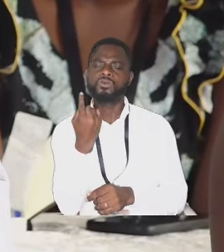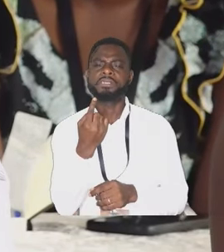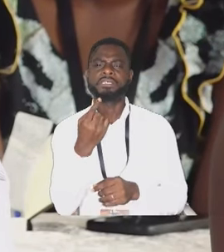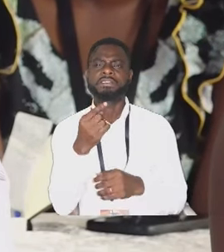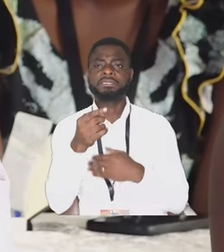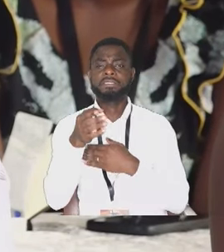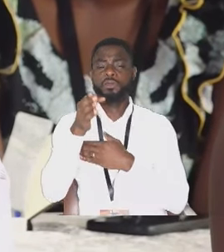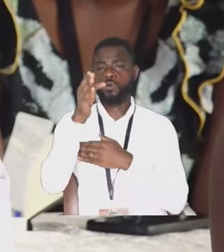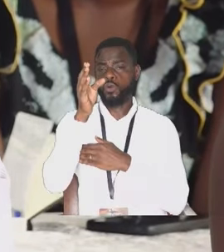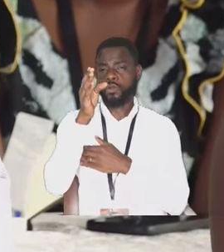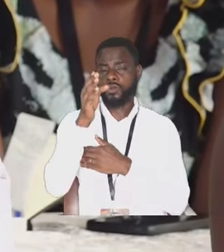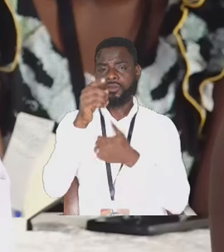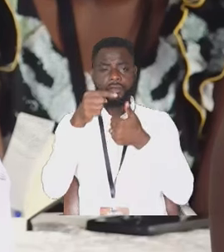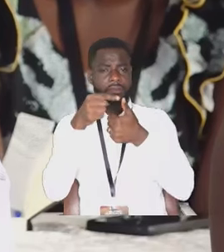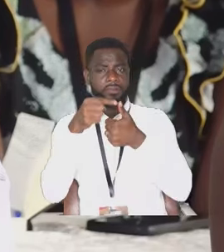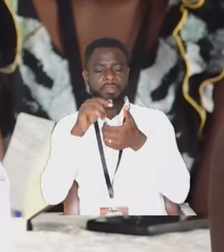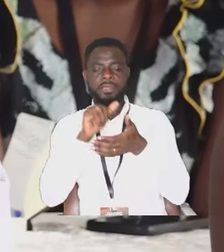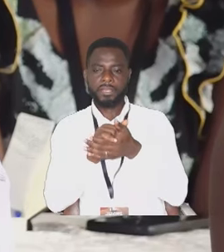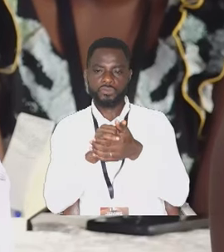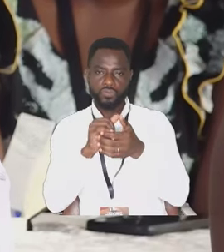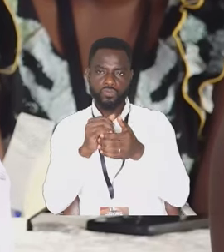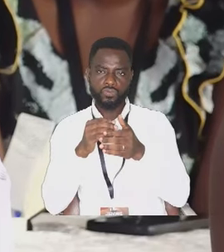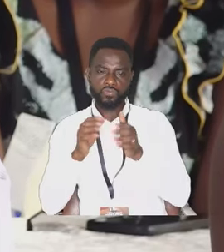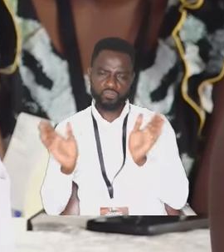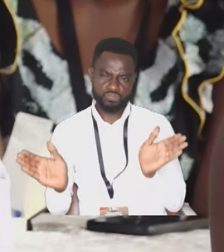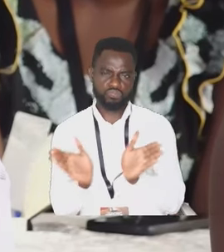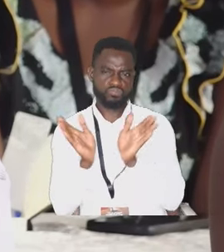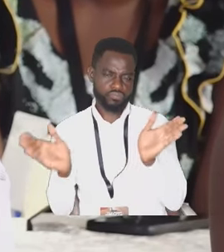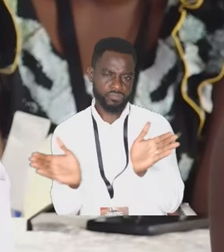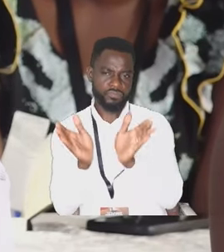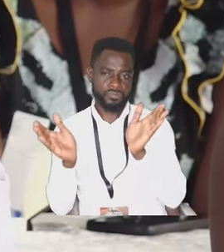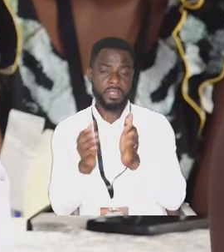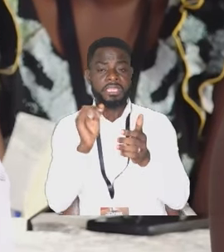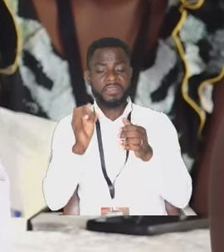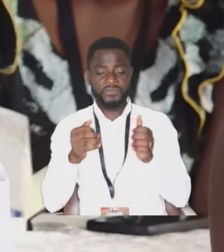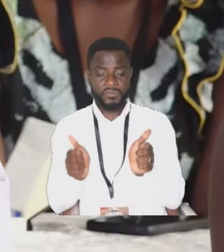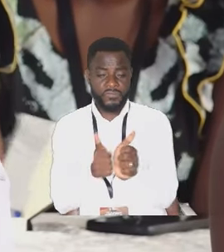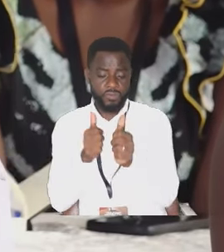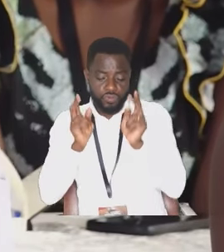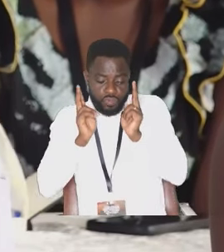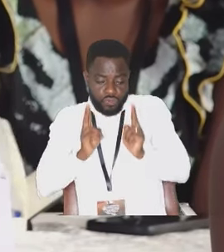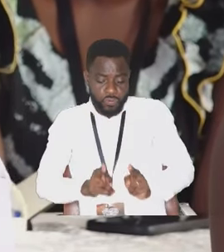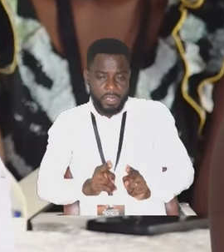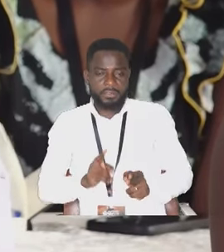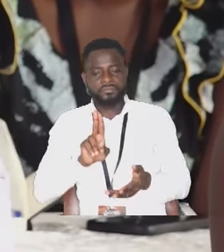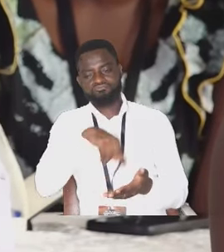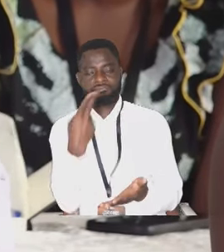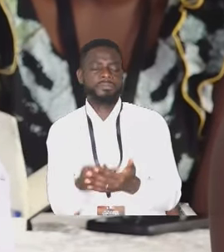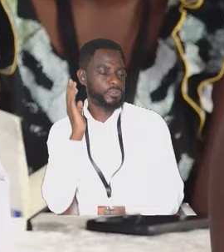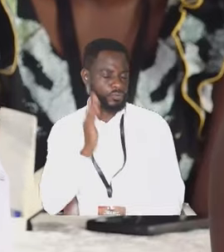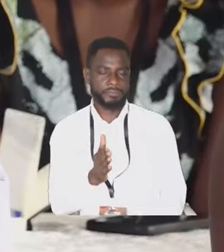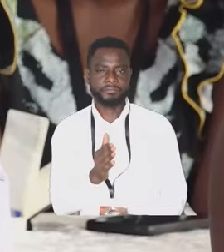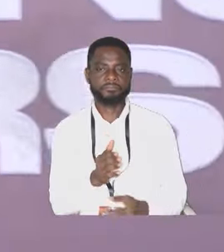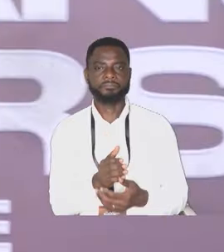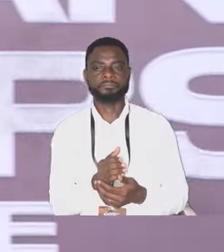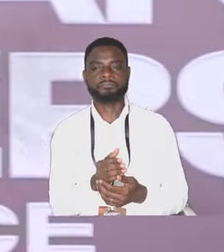factor that will drive your conviction. Otherwise, the human factor will pull you down. Even as you do, then